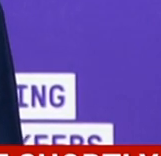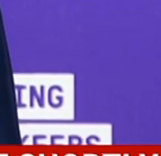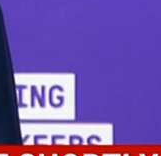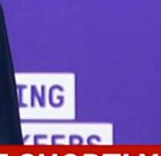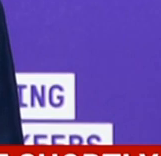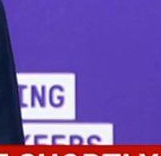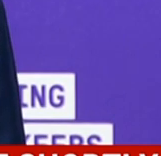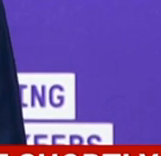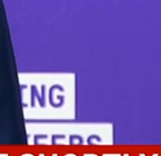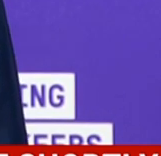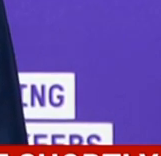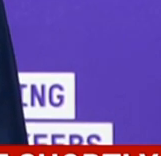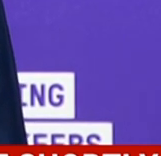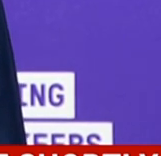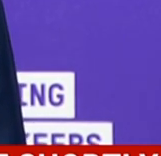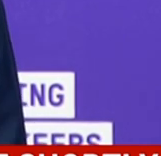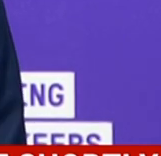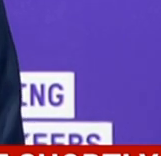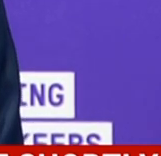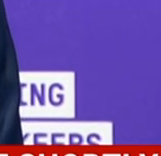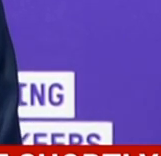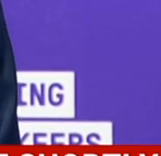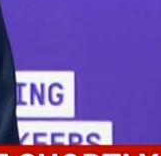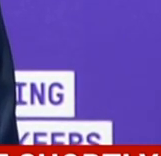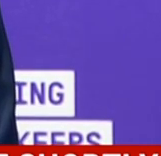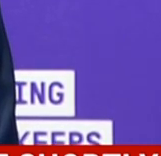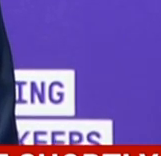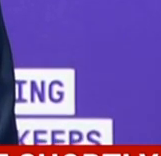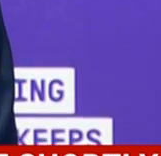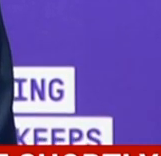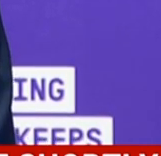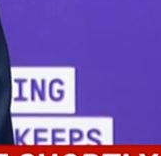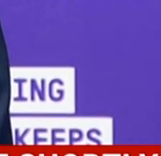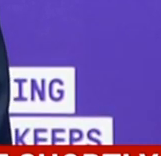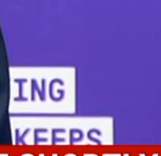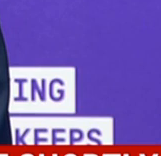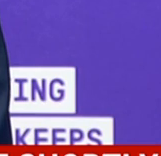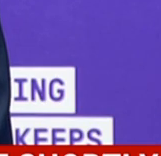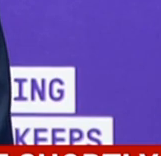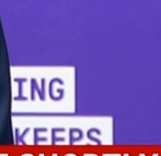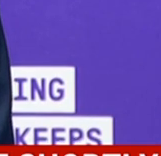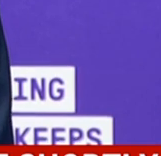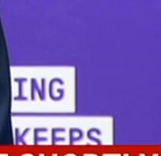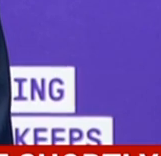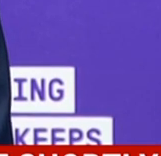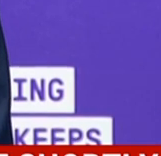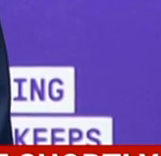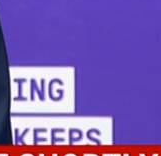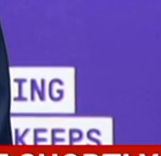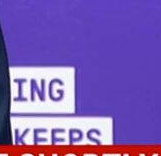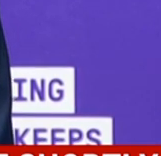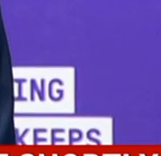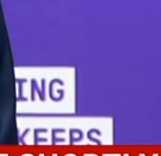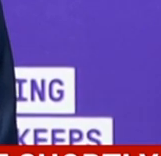cases overnight. There have been, as you know, 729 deaths due to the coronavirus